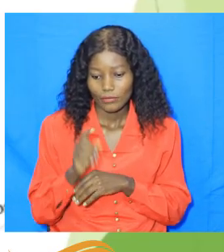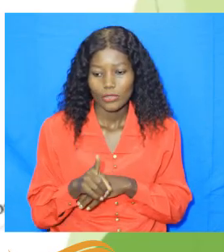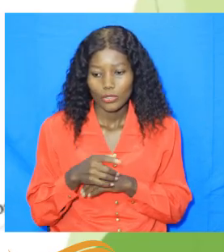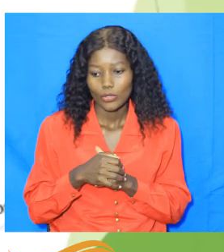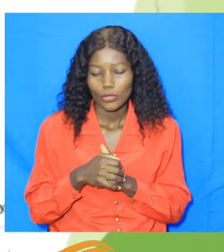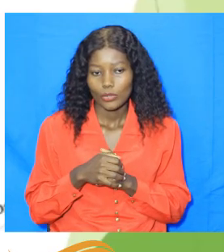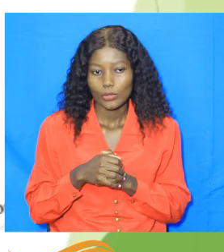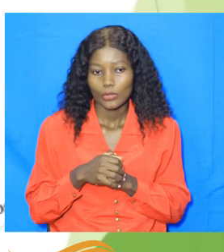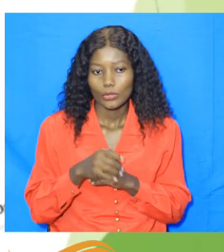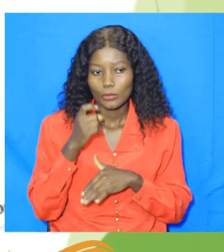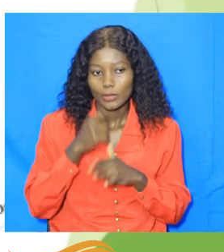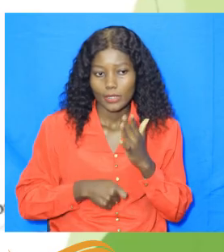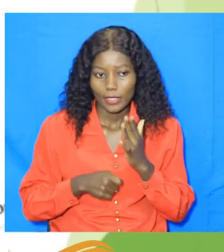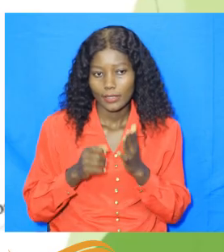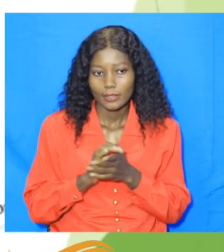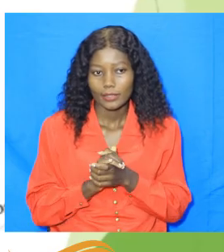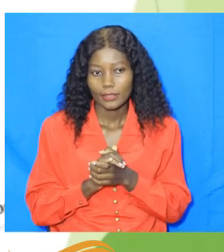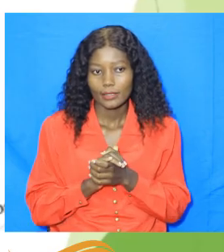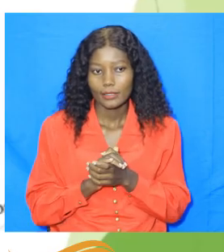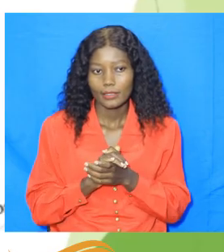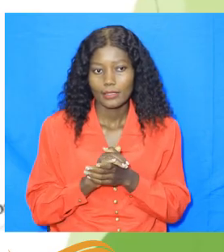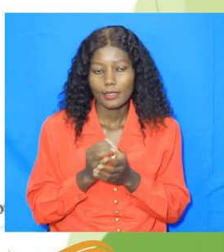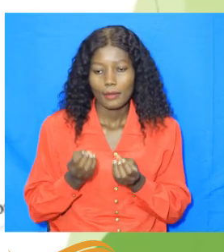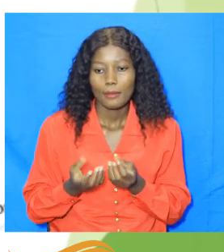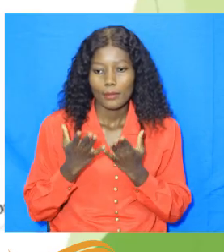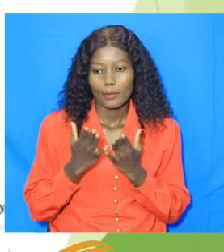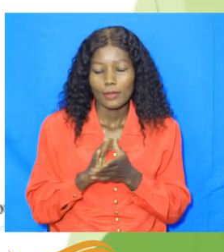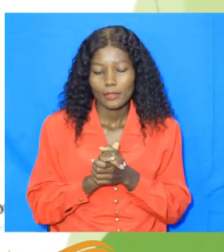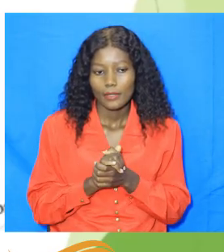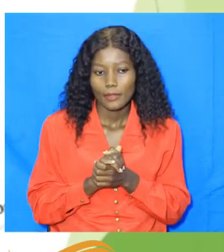be penalized. Mostly for those